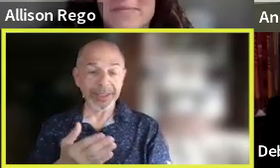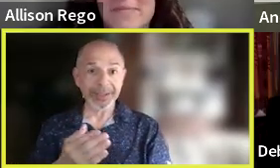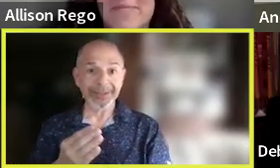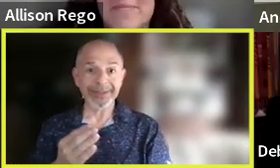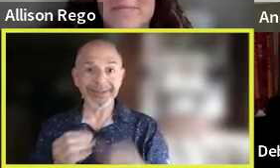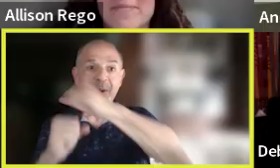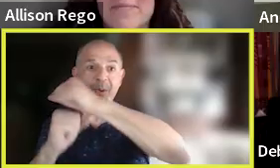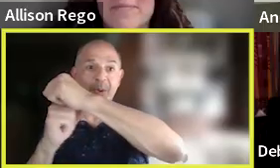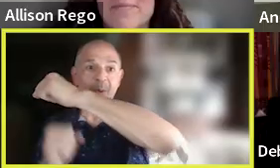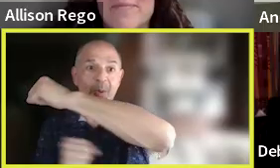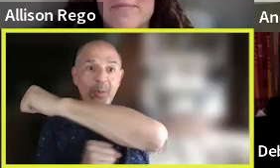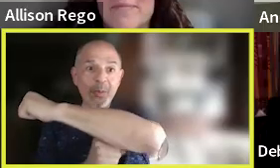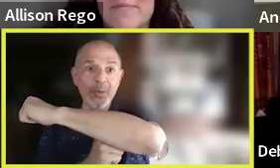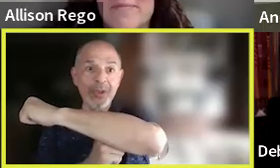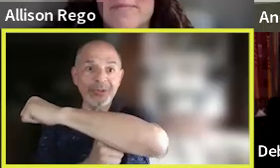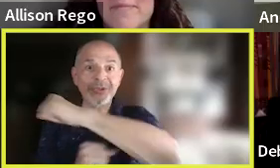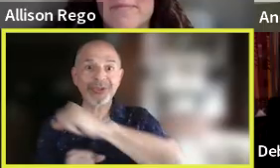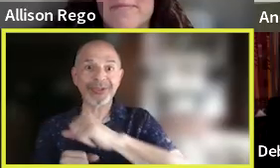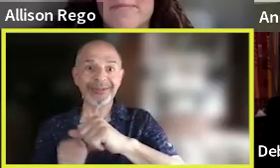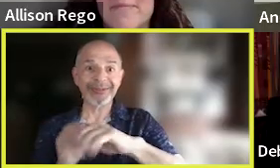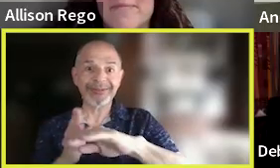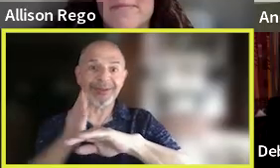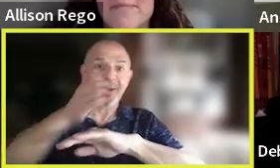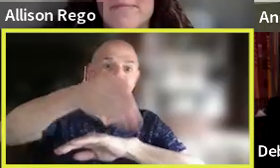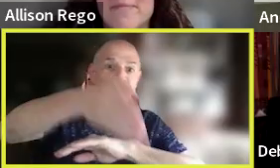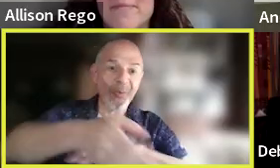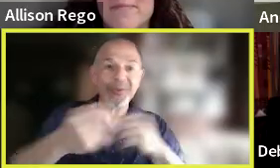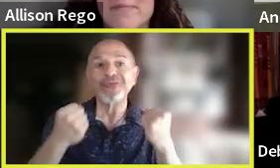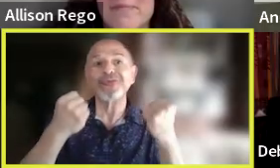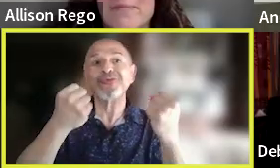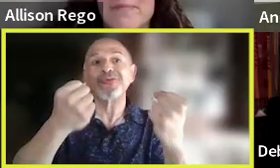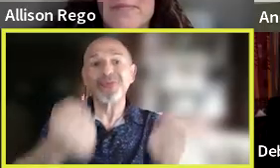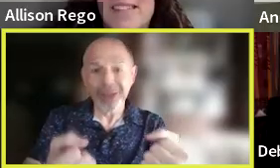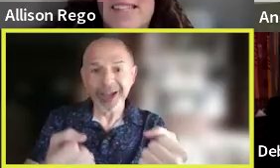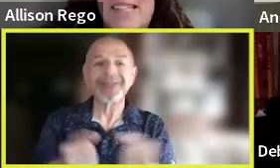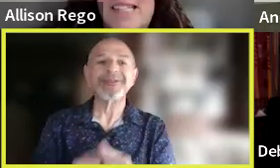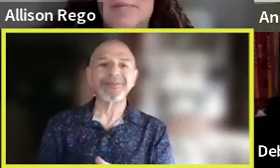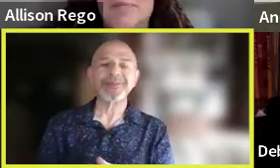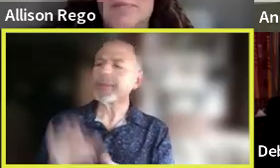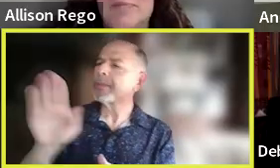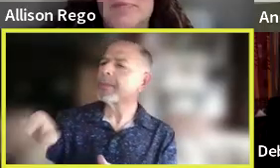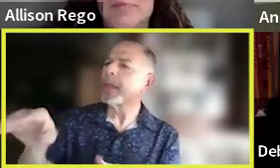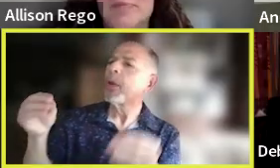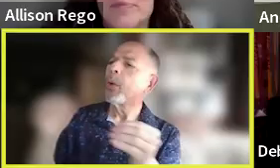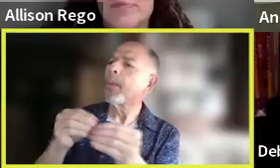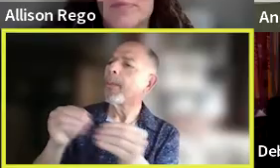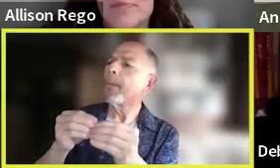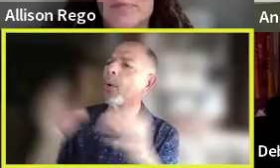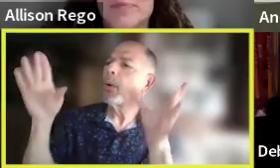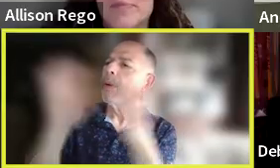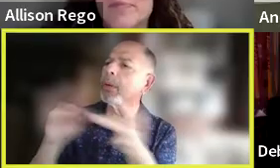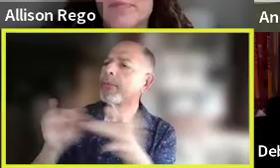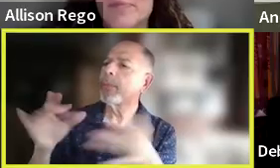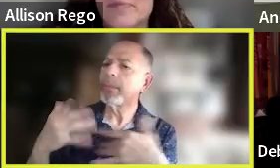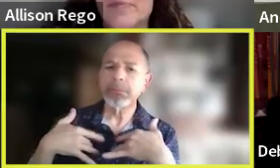Well, there it is. We So are East Bay. how would we get more information, Marina? So Do you my have somewhere?